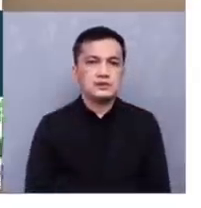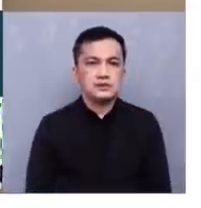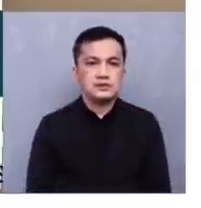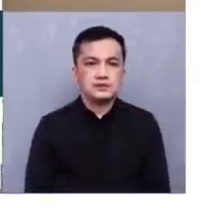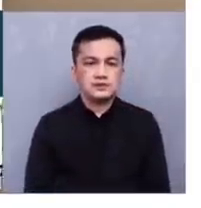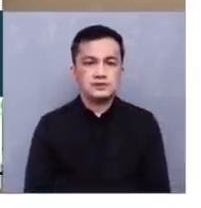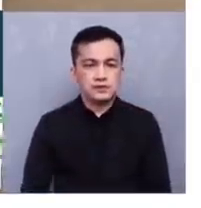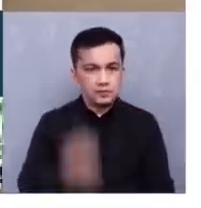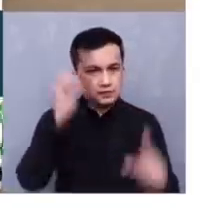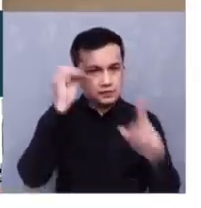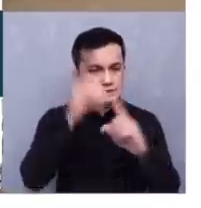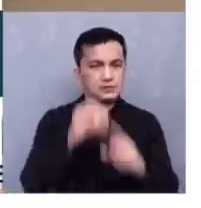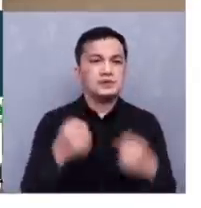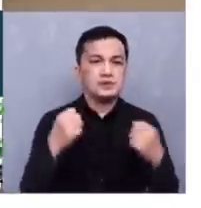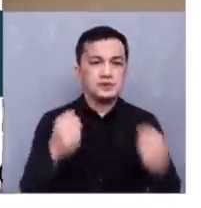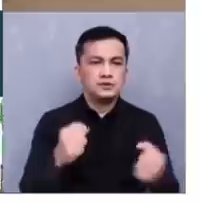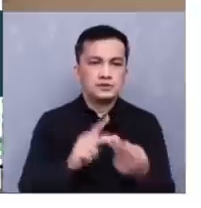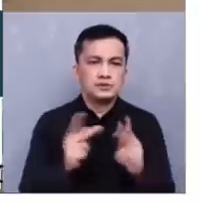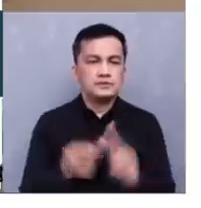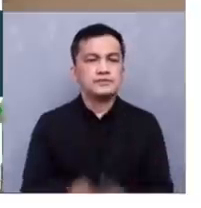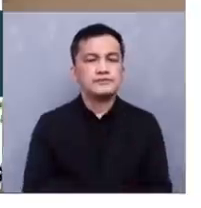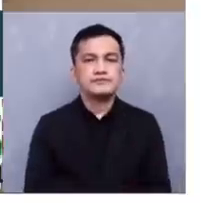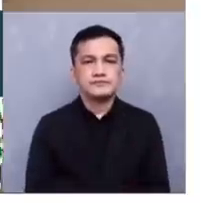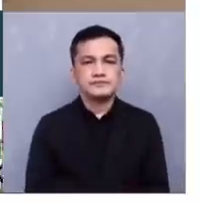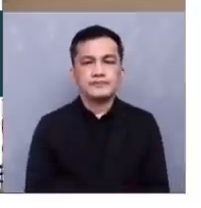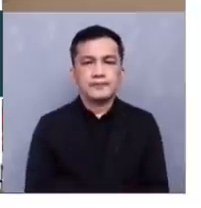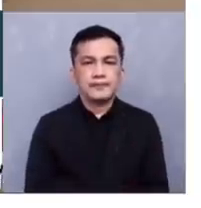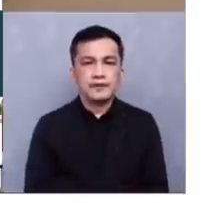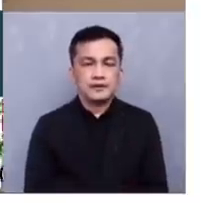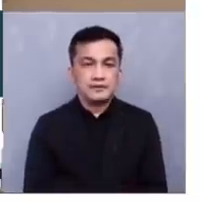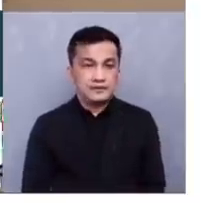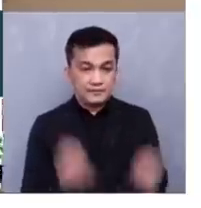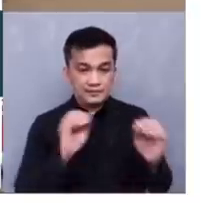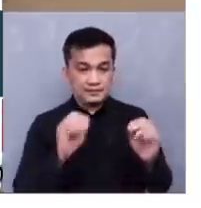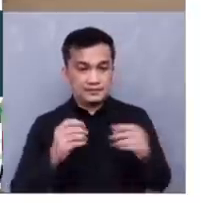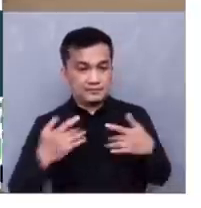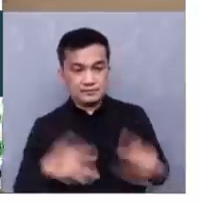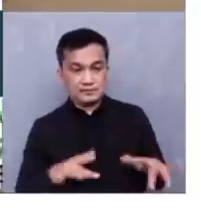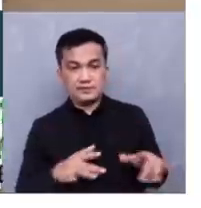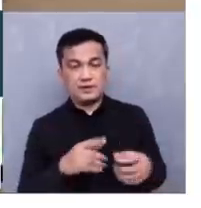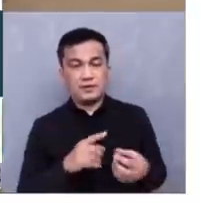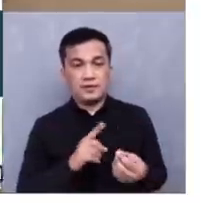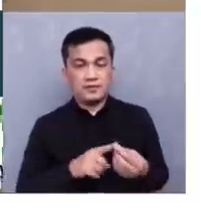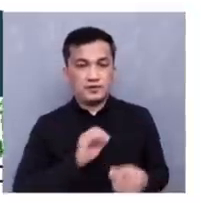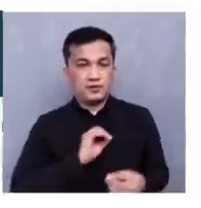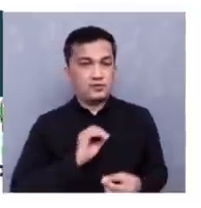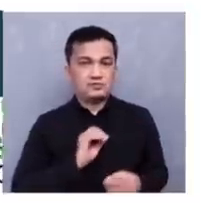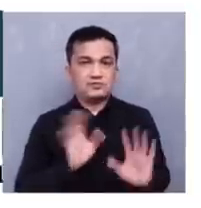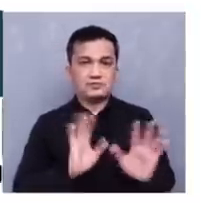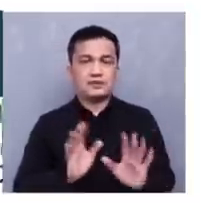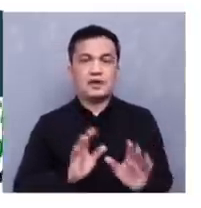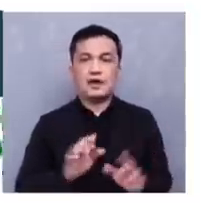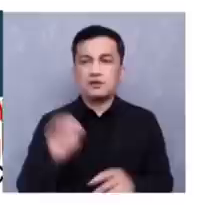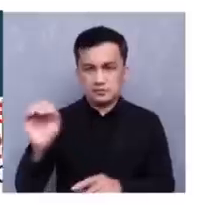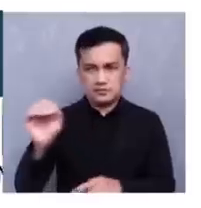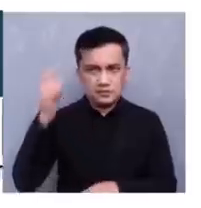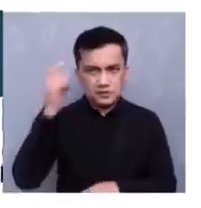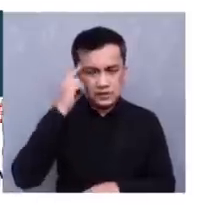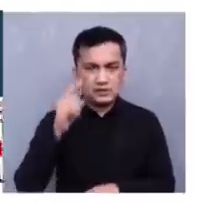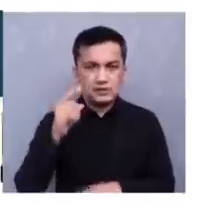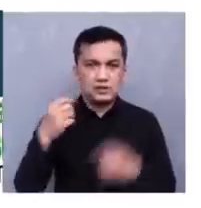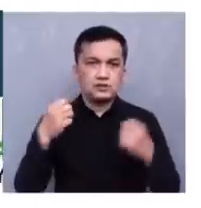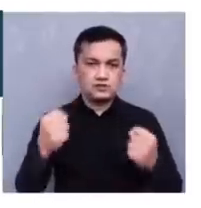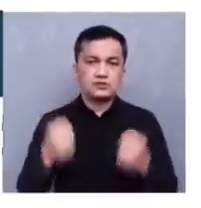political. Yeah. Mm-hmm. Oh, nothing on my with regards to my own personality. Mm-hmm. I think it's the strongest.